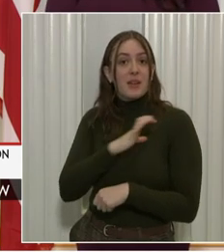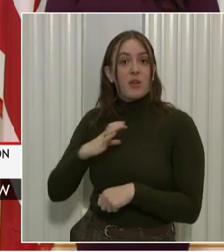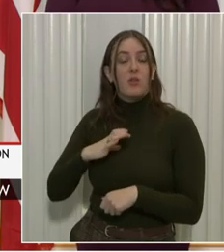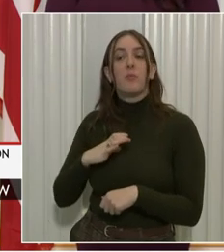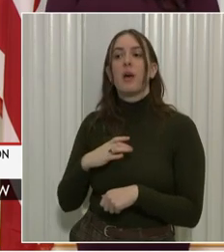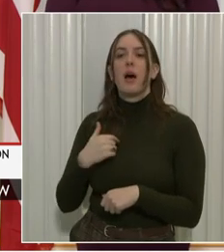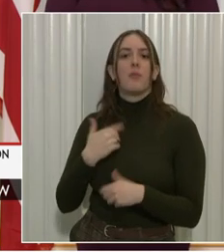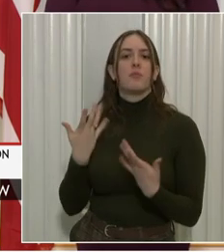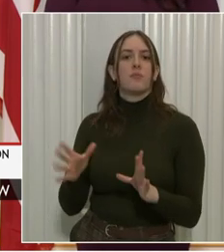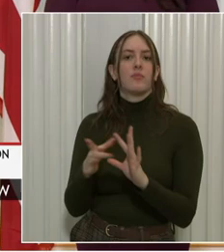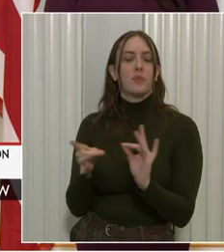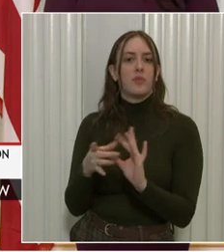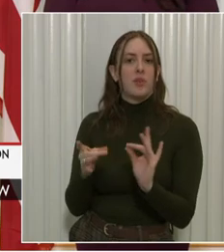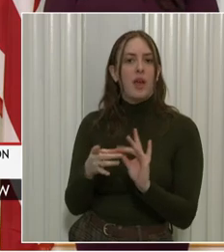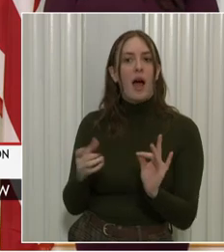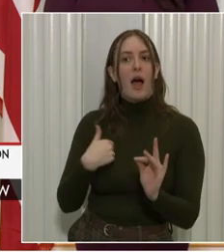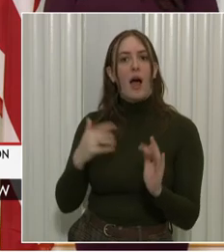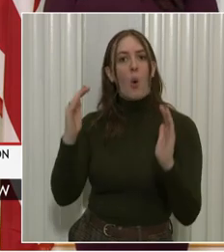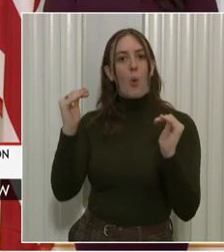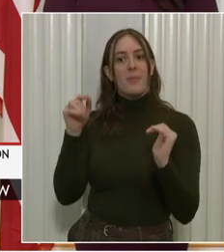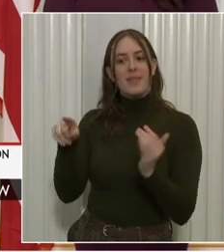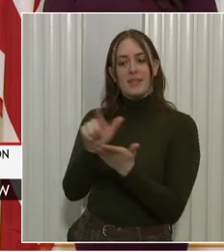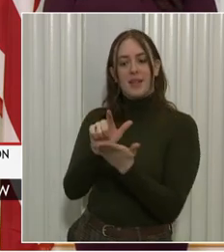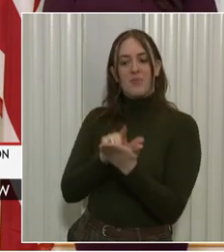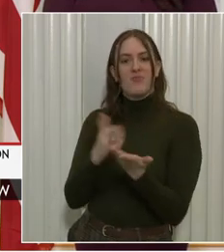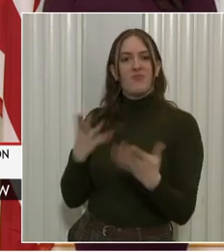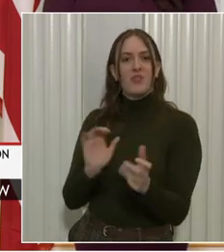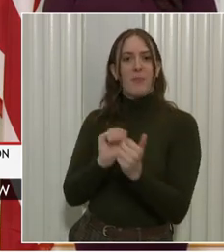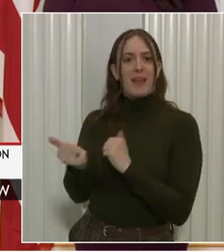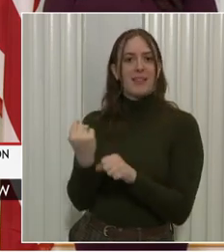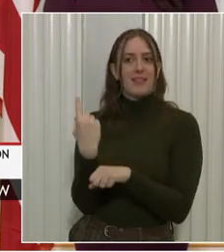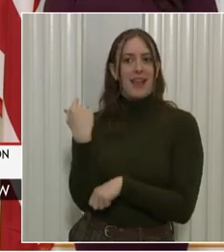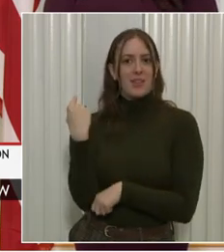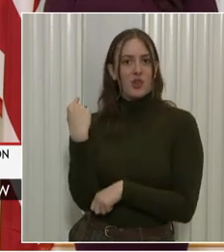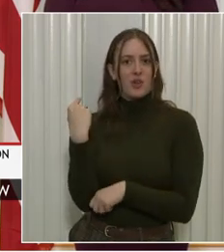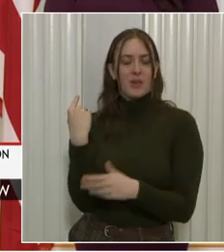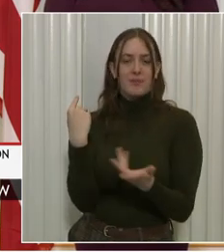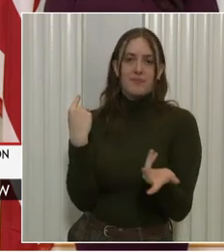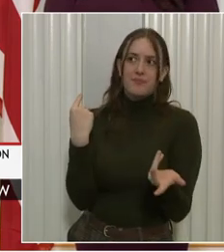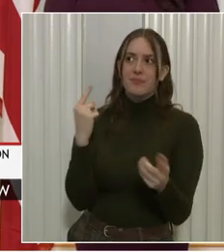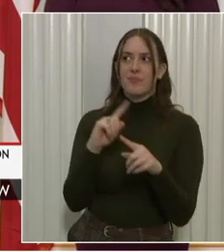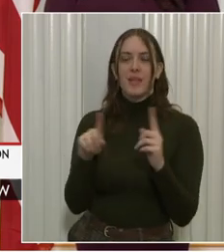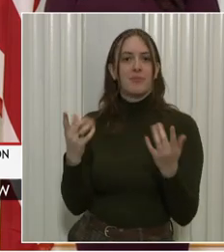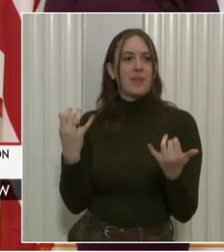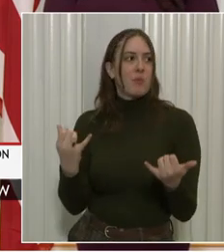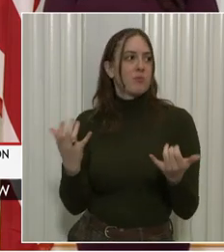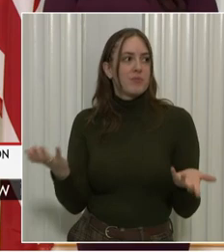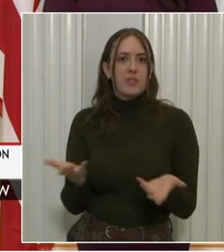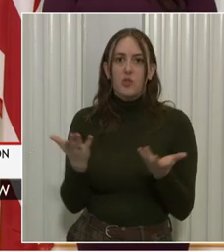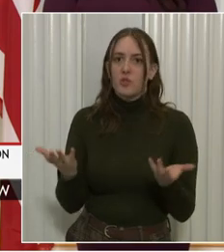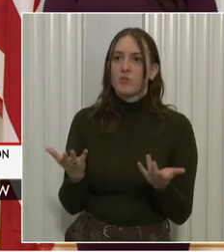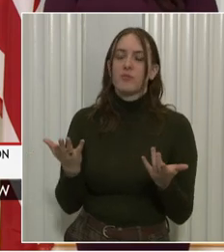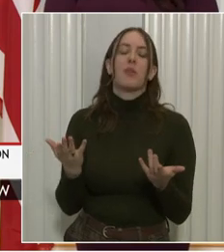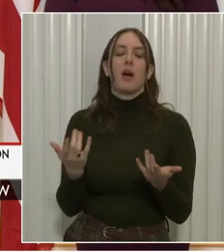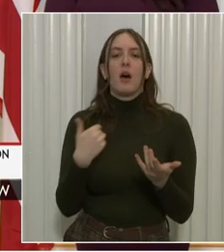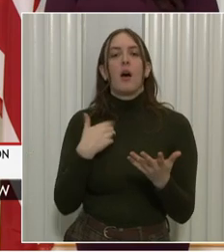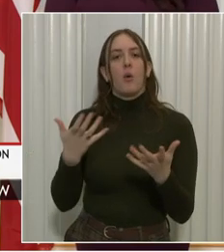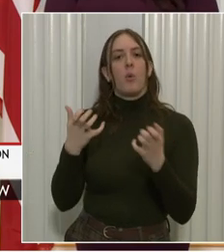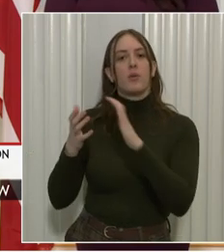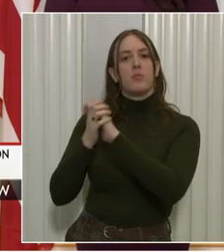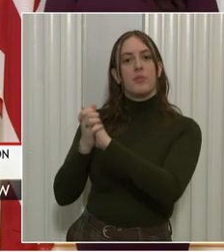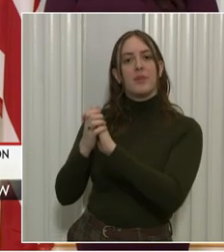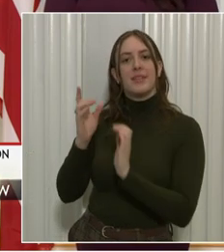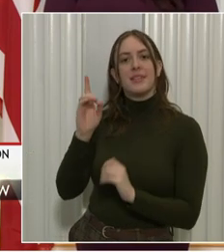hoped that this legislation would have been passed last year, but this is where we are, and I want to congratulate